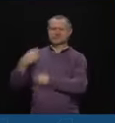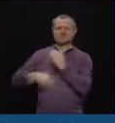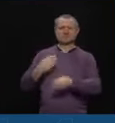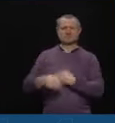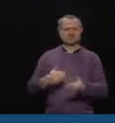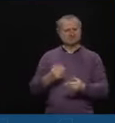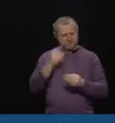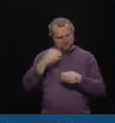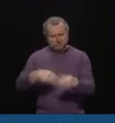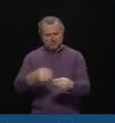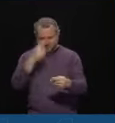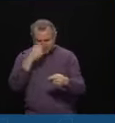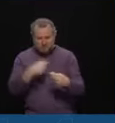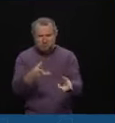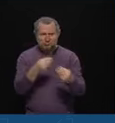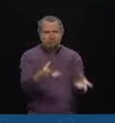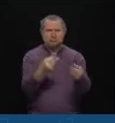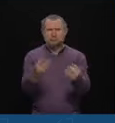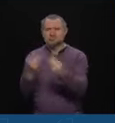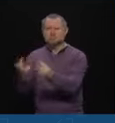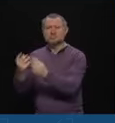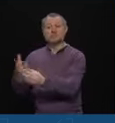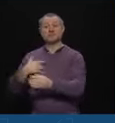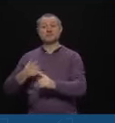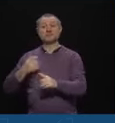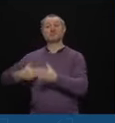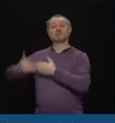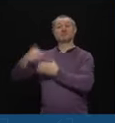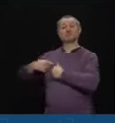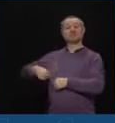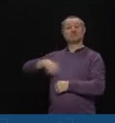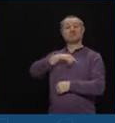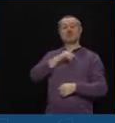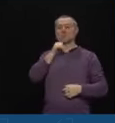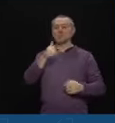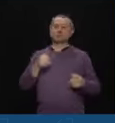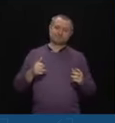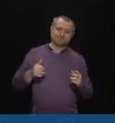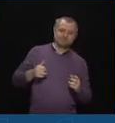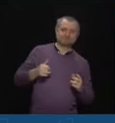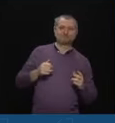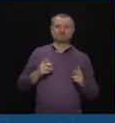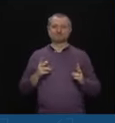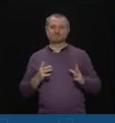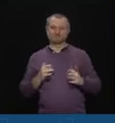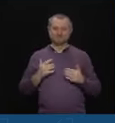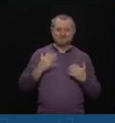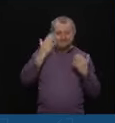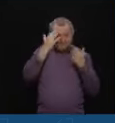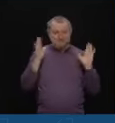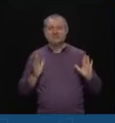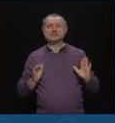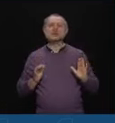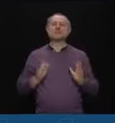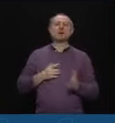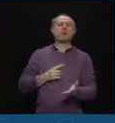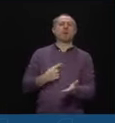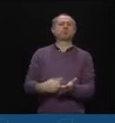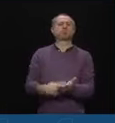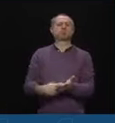that maybe the people before us weren't enlightened enough to talk about this, but we are here in 2022